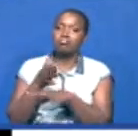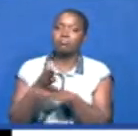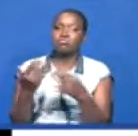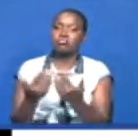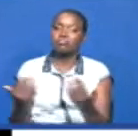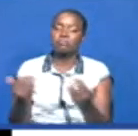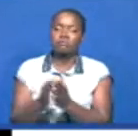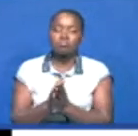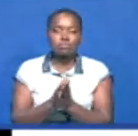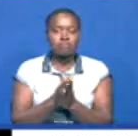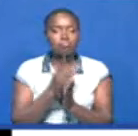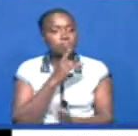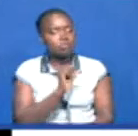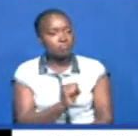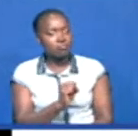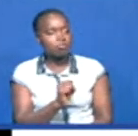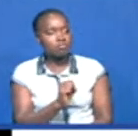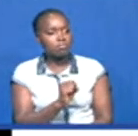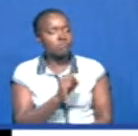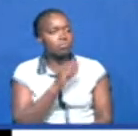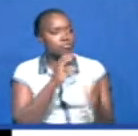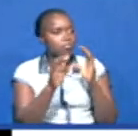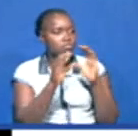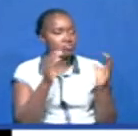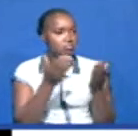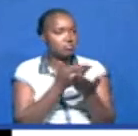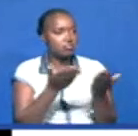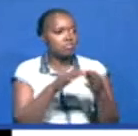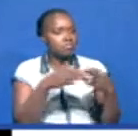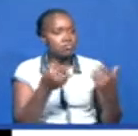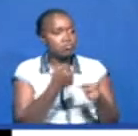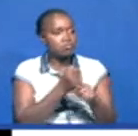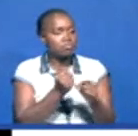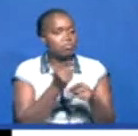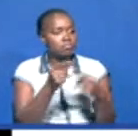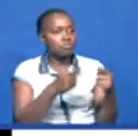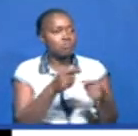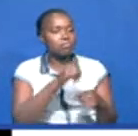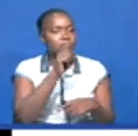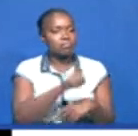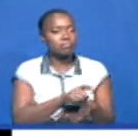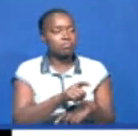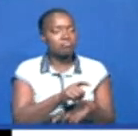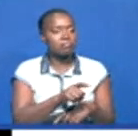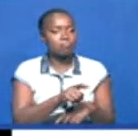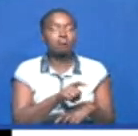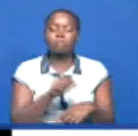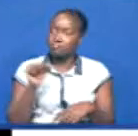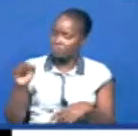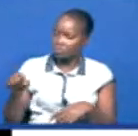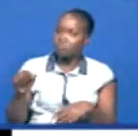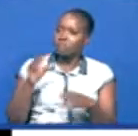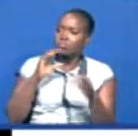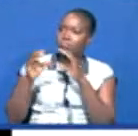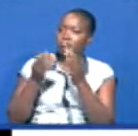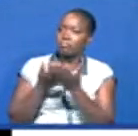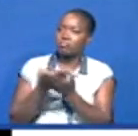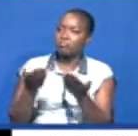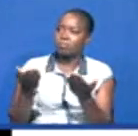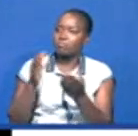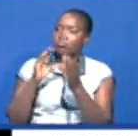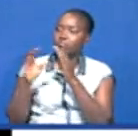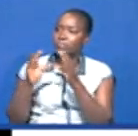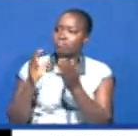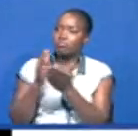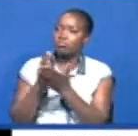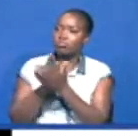Yeah. And so there are conversations around on how to make this process mandatory. Yes, there are conversations. No, there are conversations really